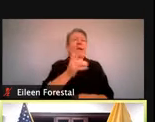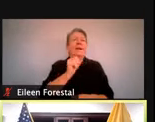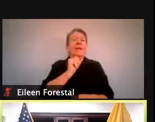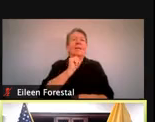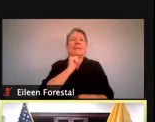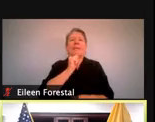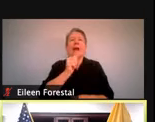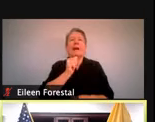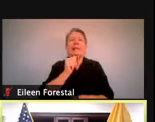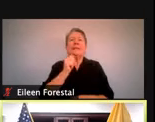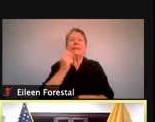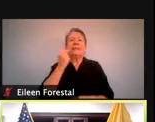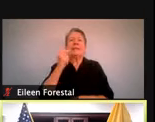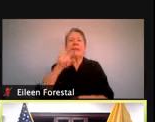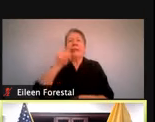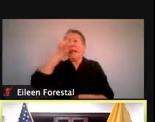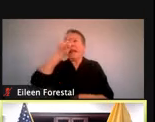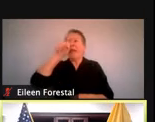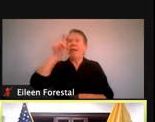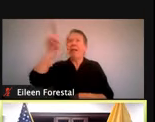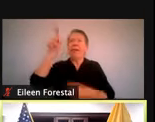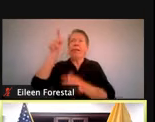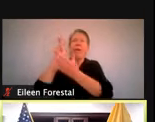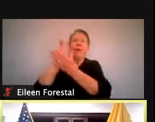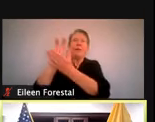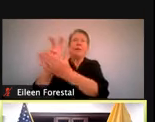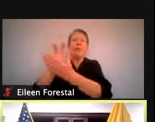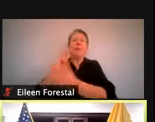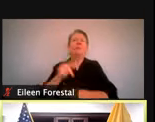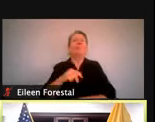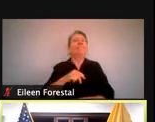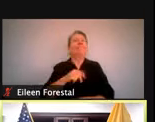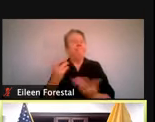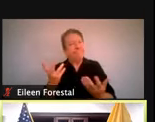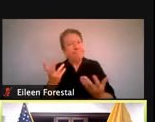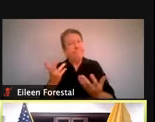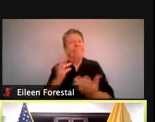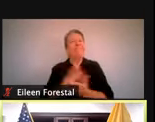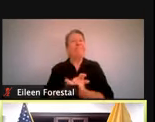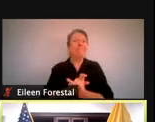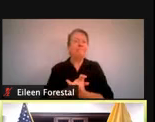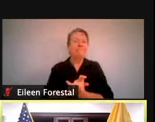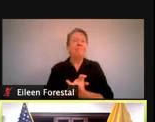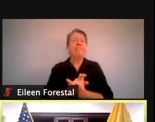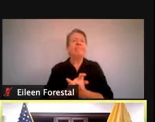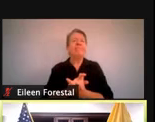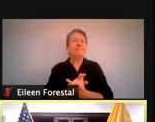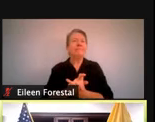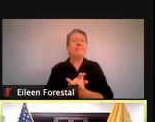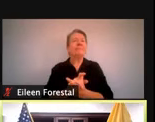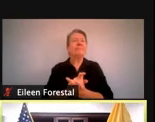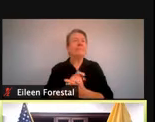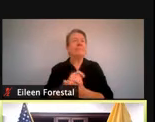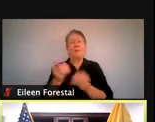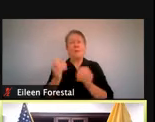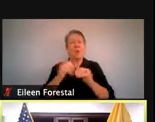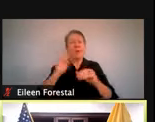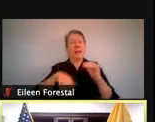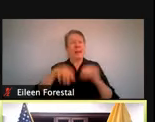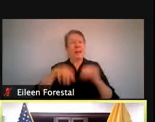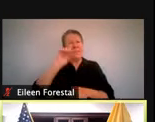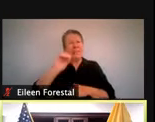and going to the casinos across the expressway in Atlantic City. For more than 50 years, Sal shared his life with his